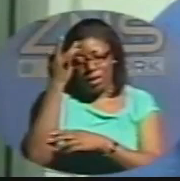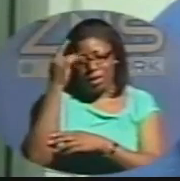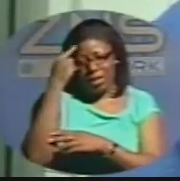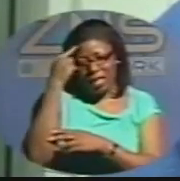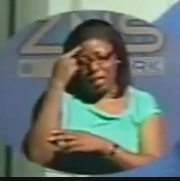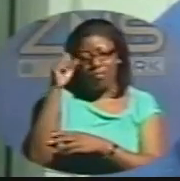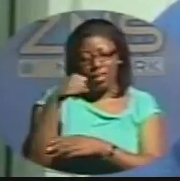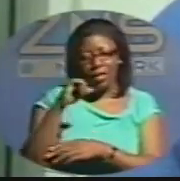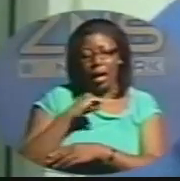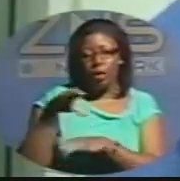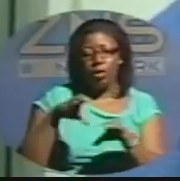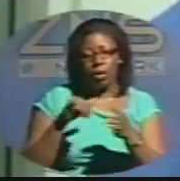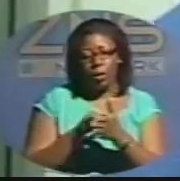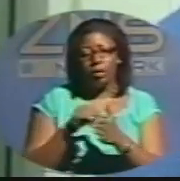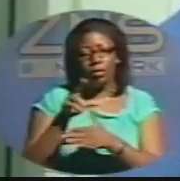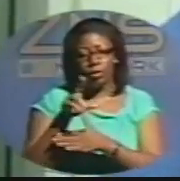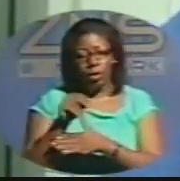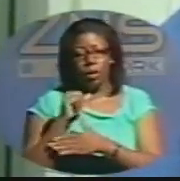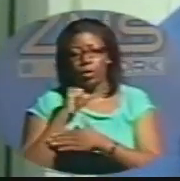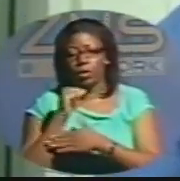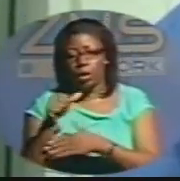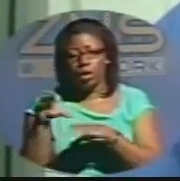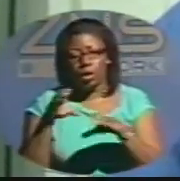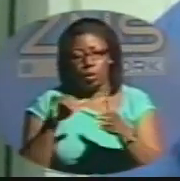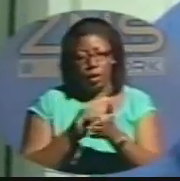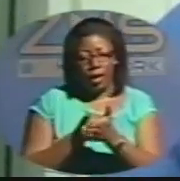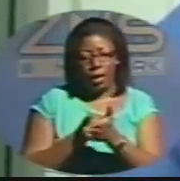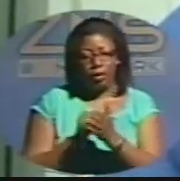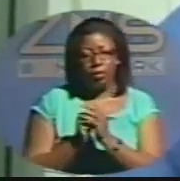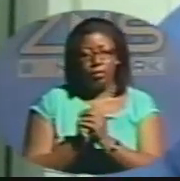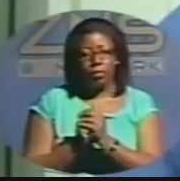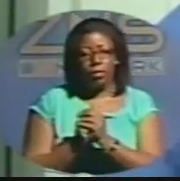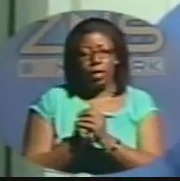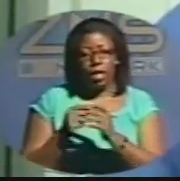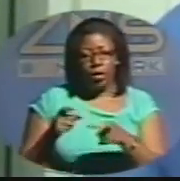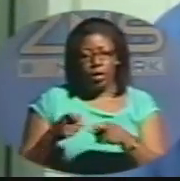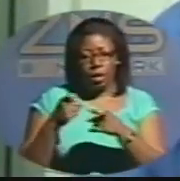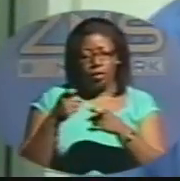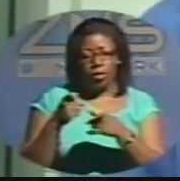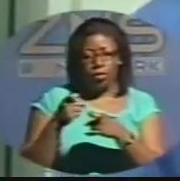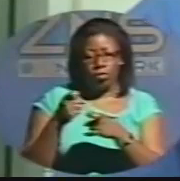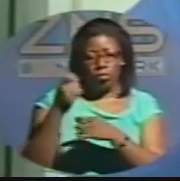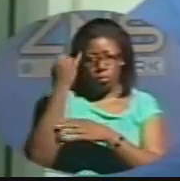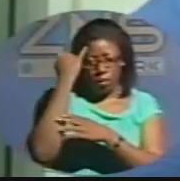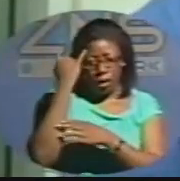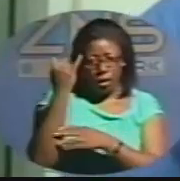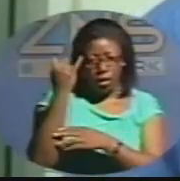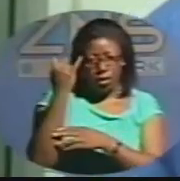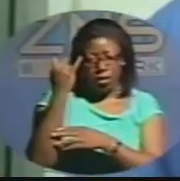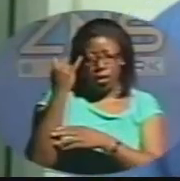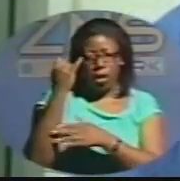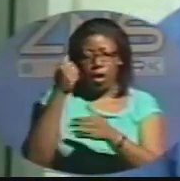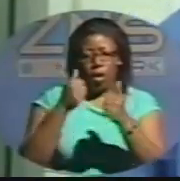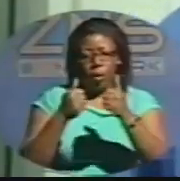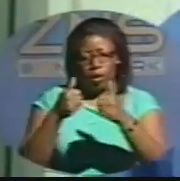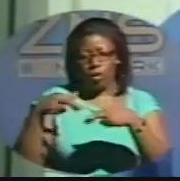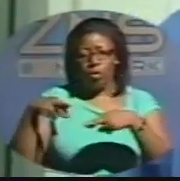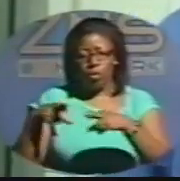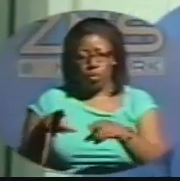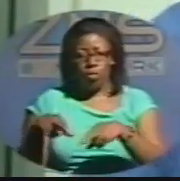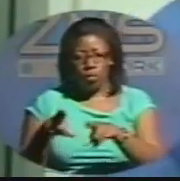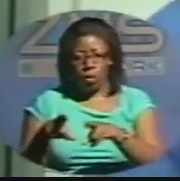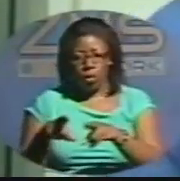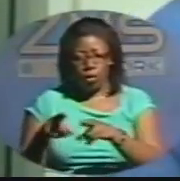you, oh, well, that can't be done. Or he will advise you on which road to take to